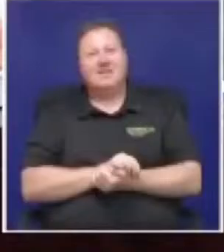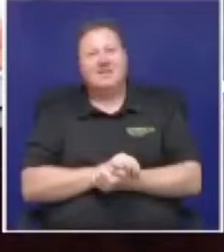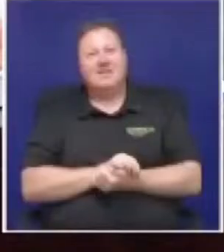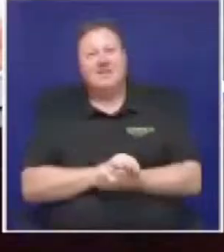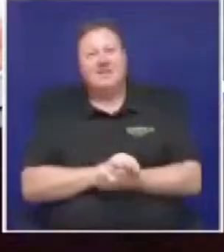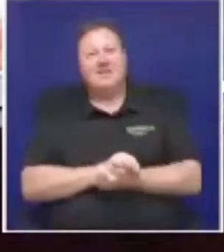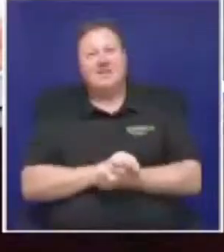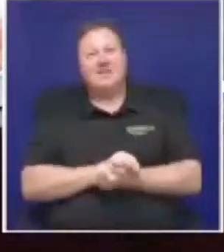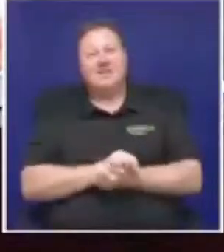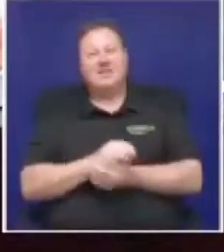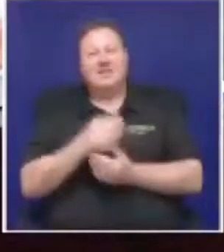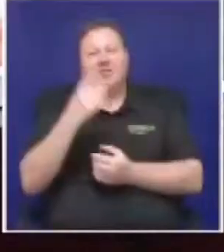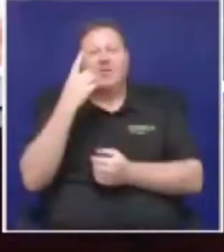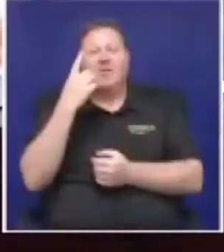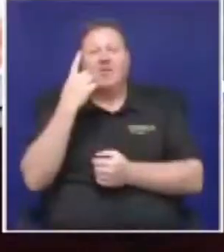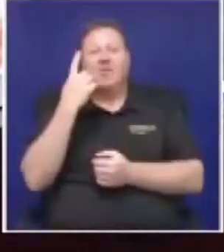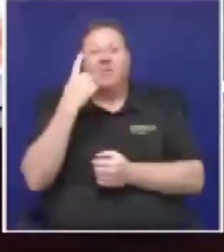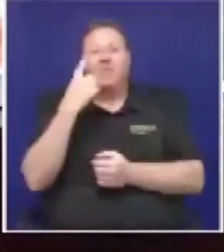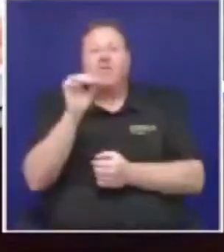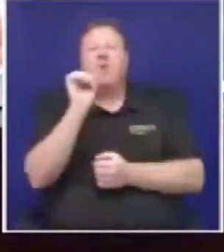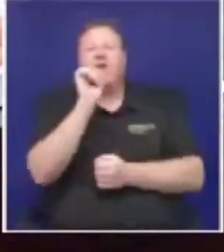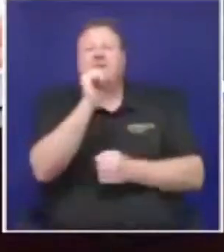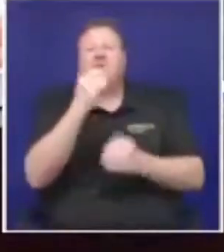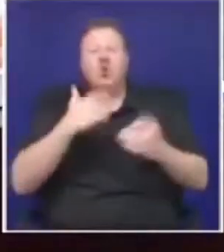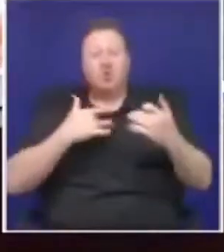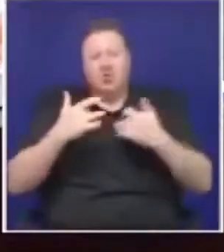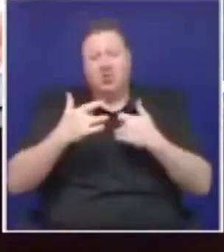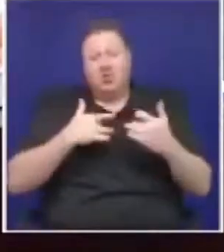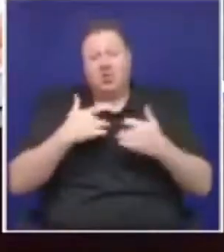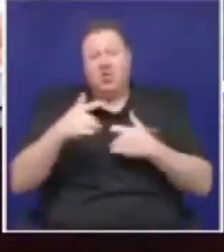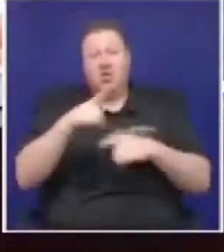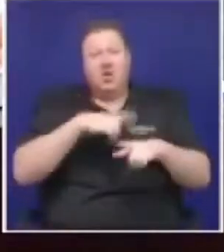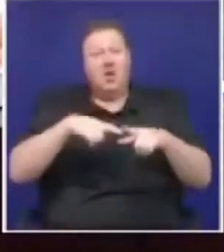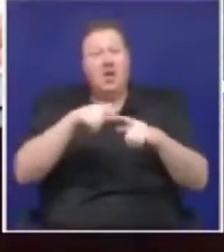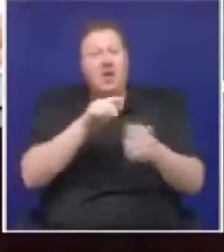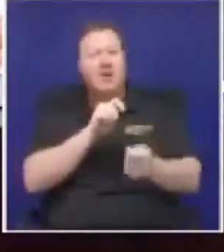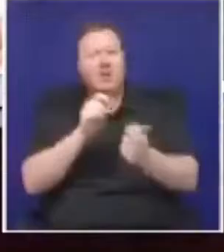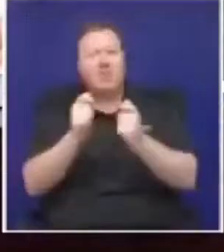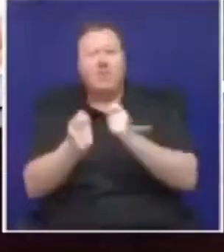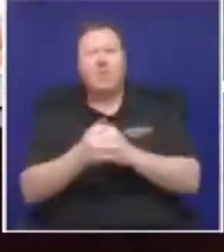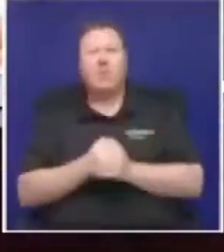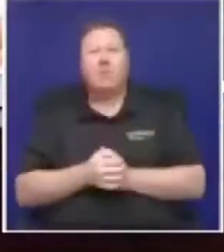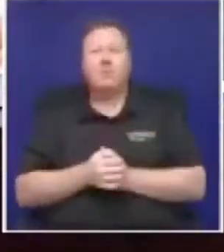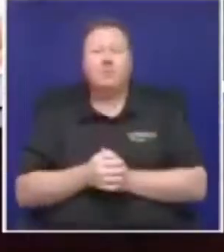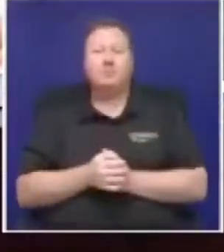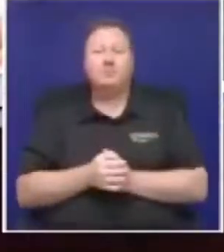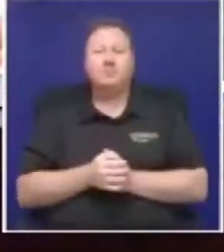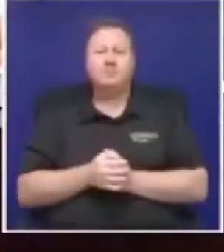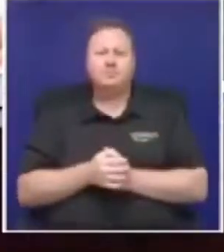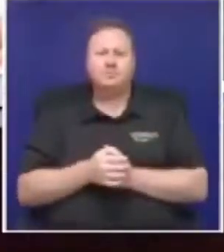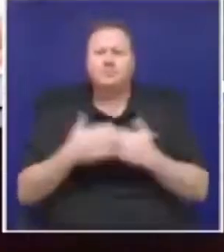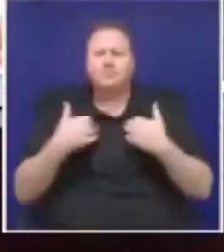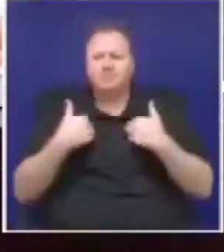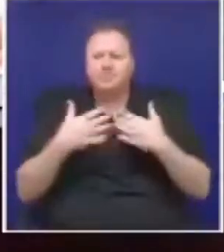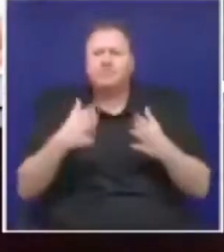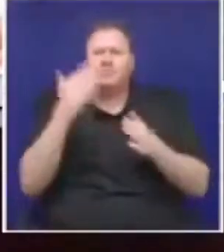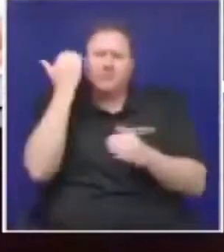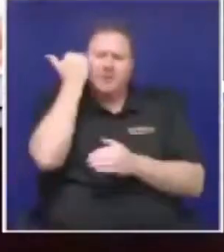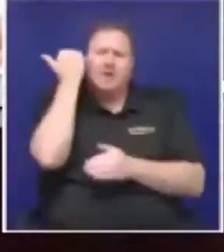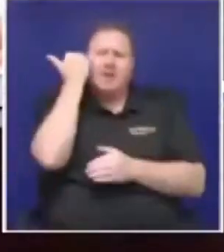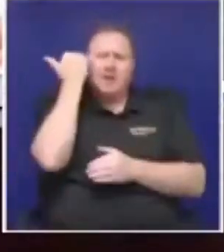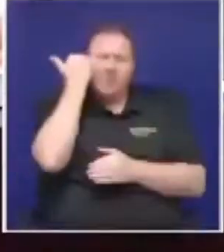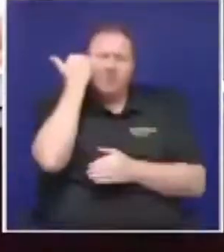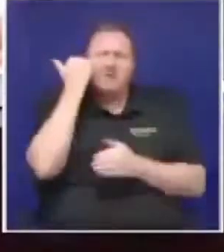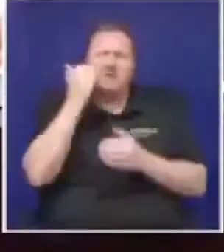for his concern about land reform. I want to reiterate, Honorable Speaker, from the beginning that government